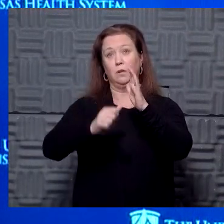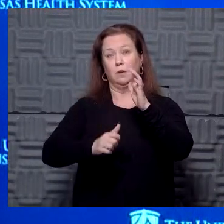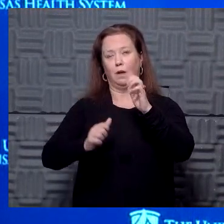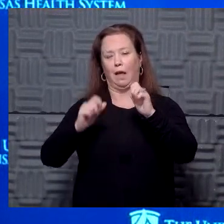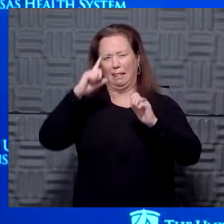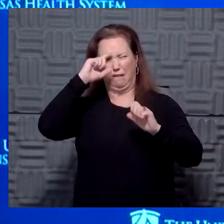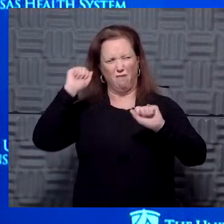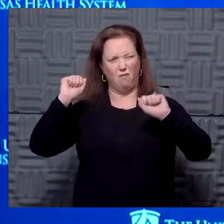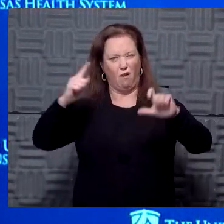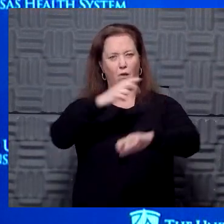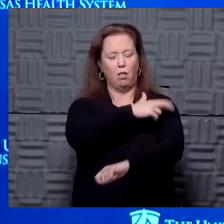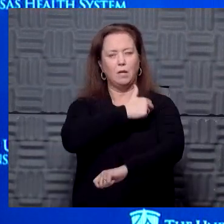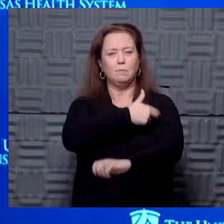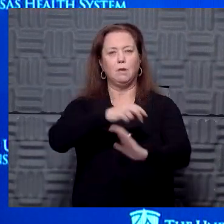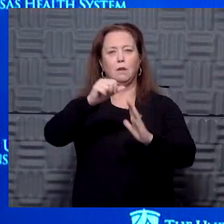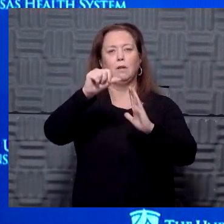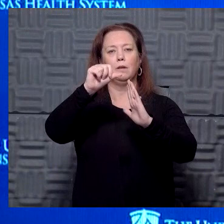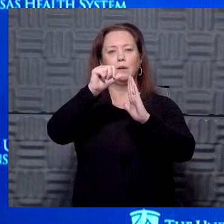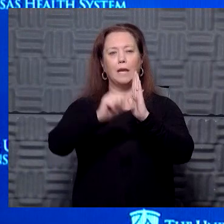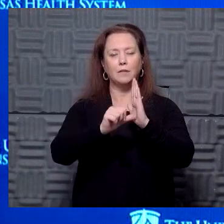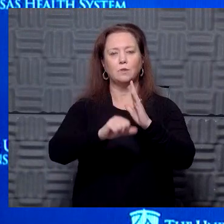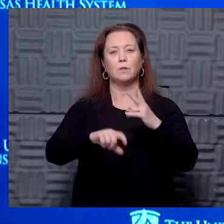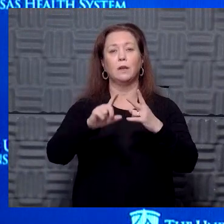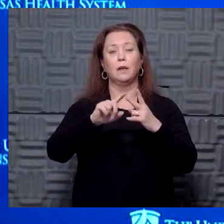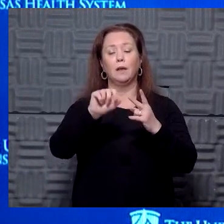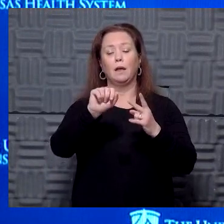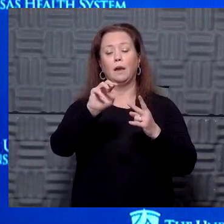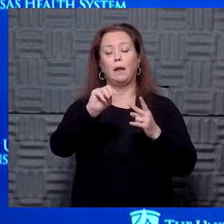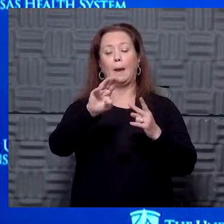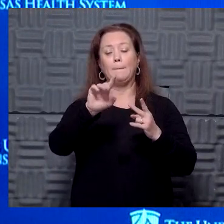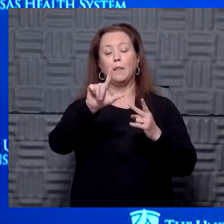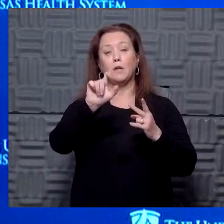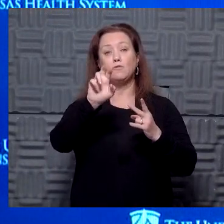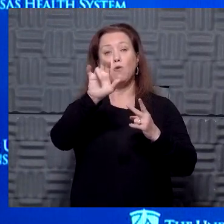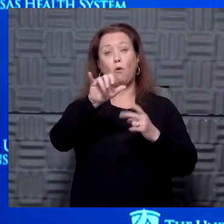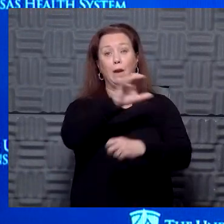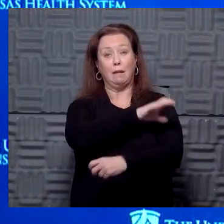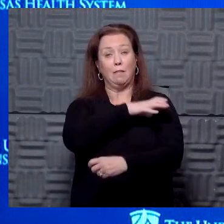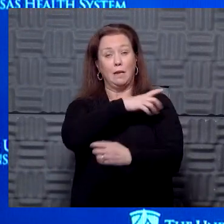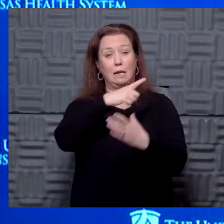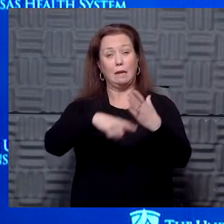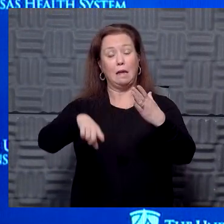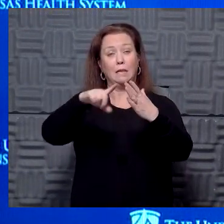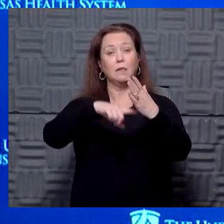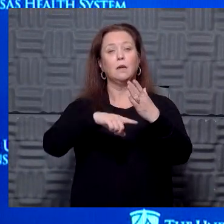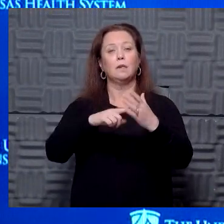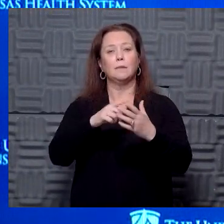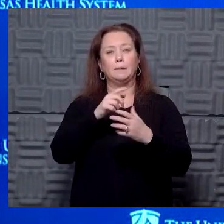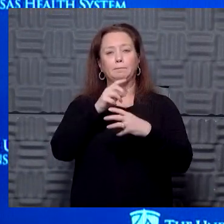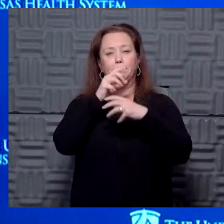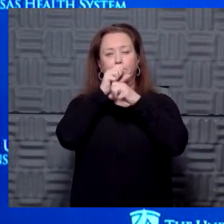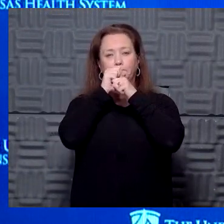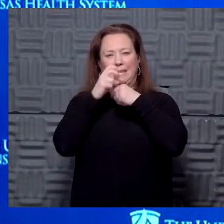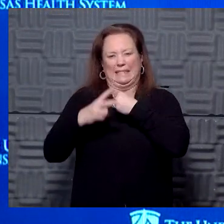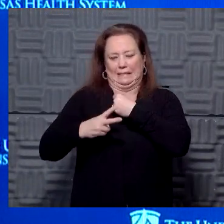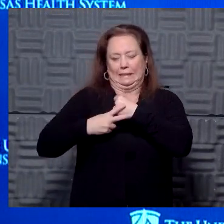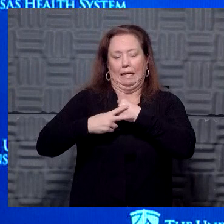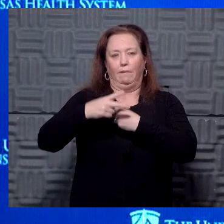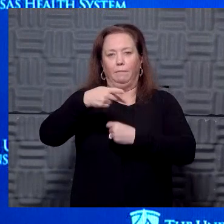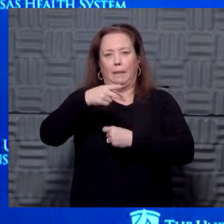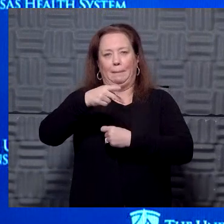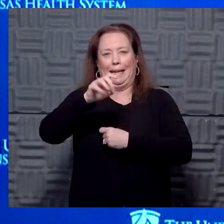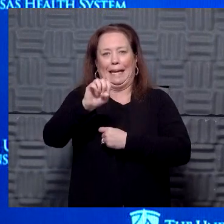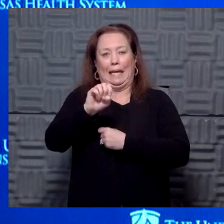it, and canceled ambulatory clinic visits, is in order to conserve PPE as well as to